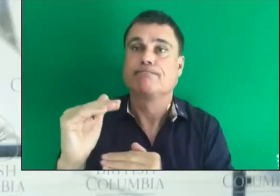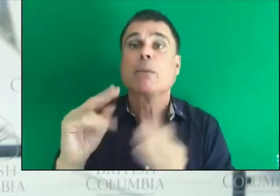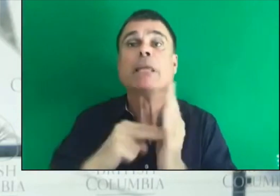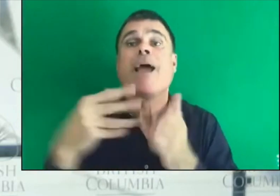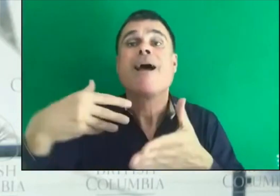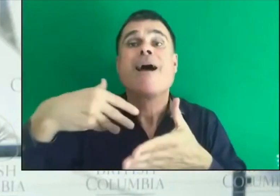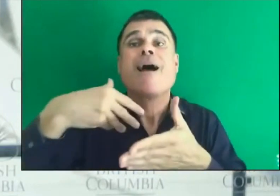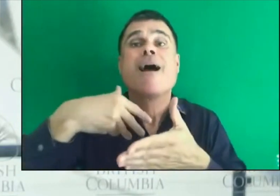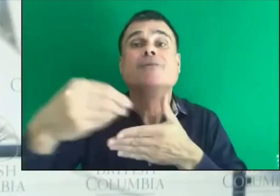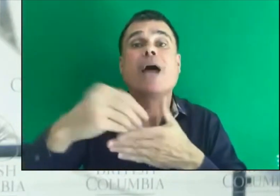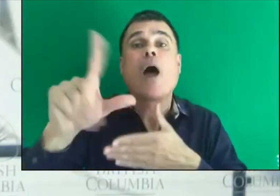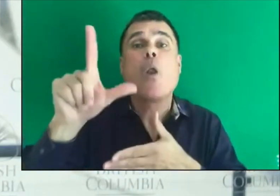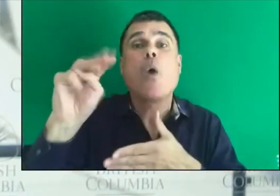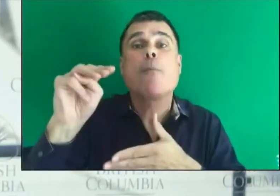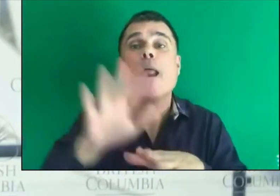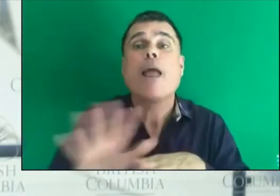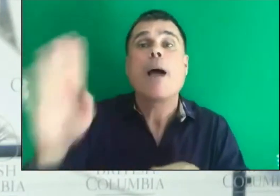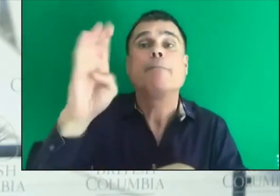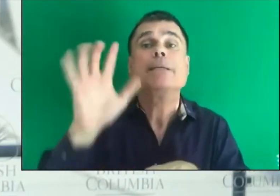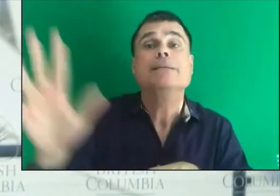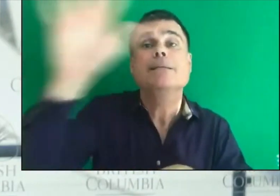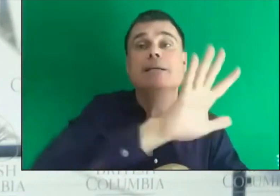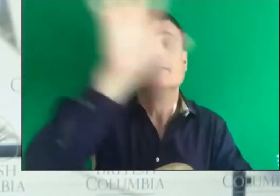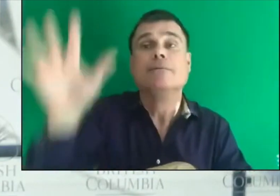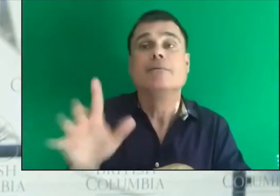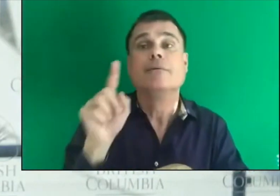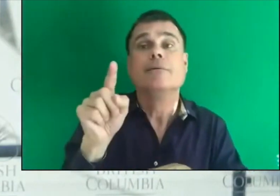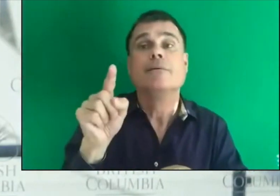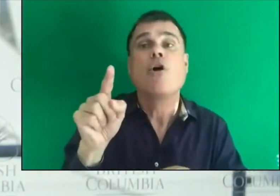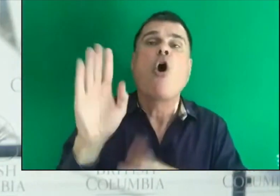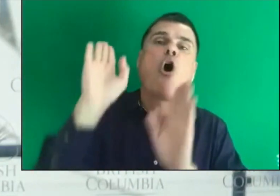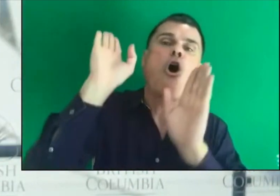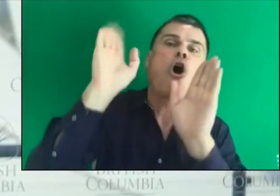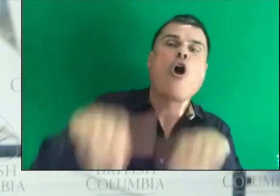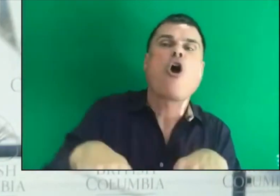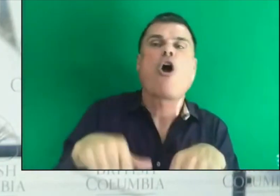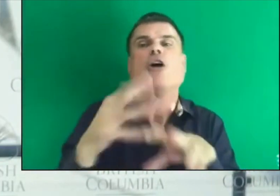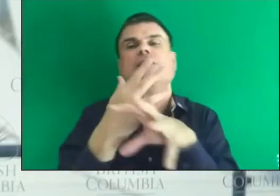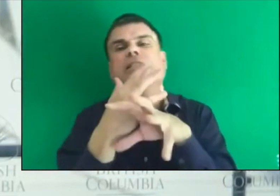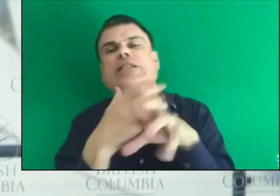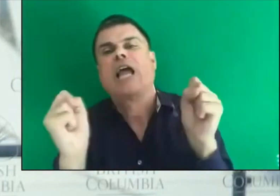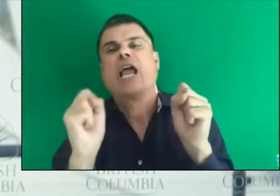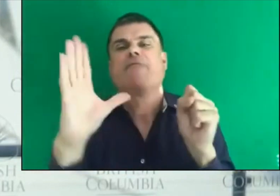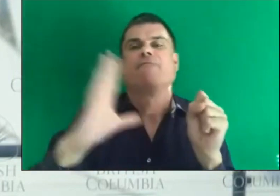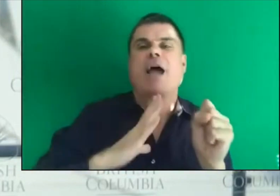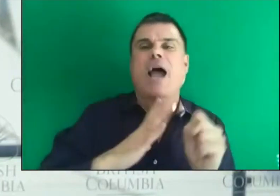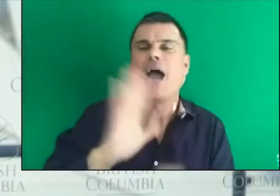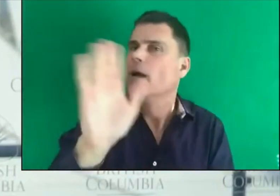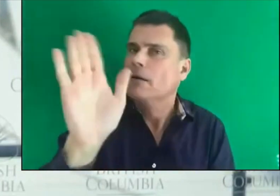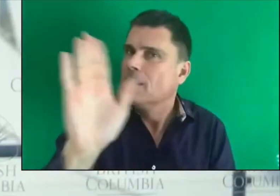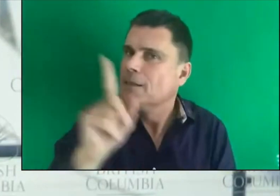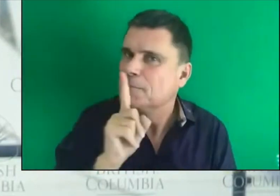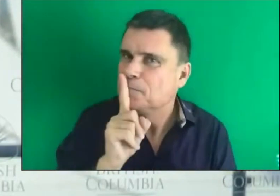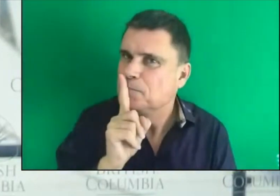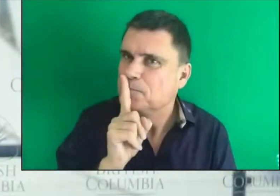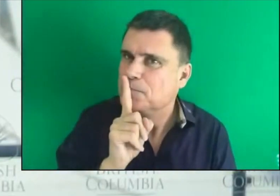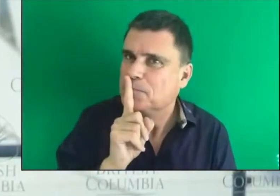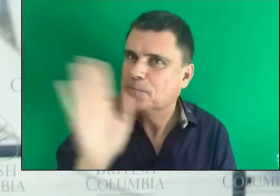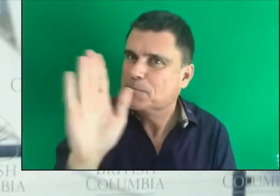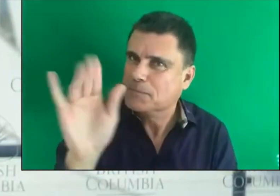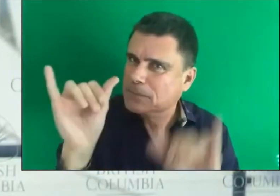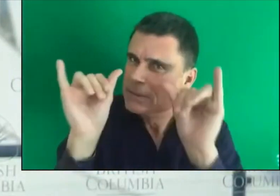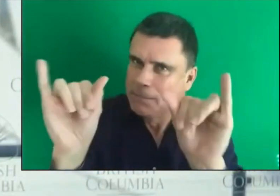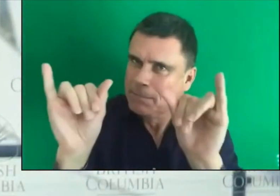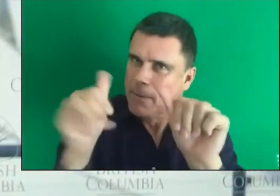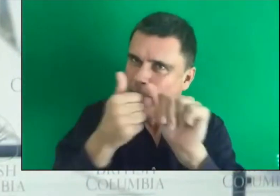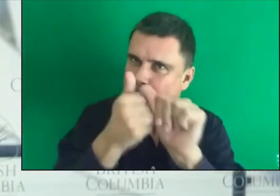amplifying of the outbreaks is happening. So we made the decision that we needed to take time-limited additional measures